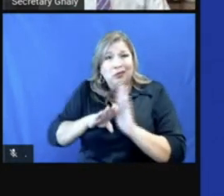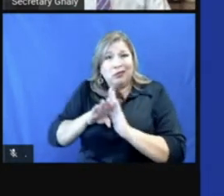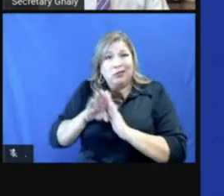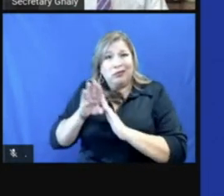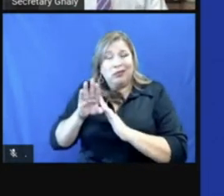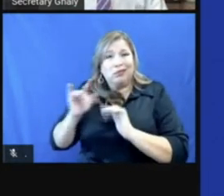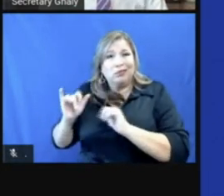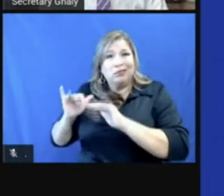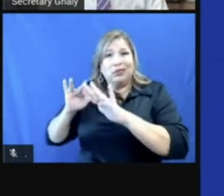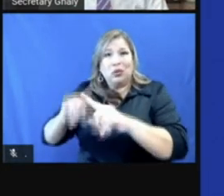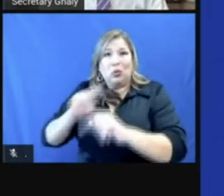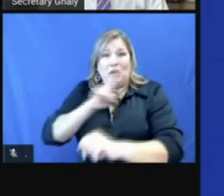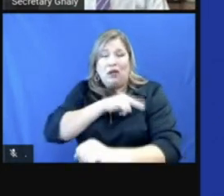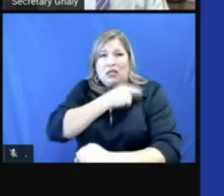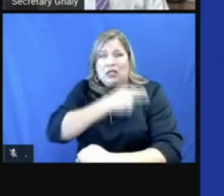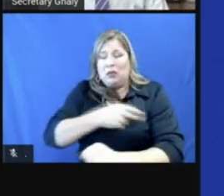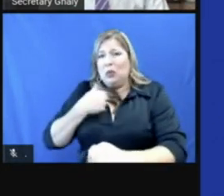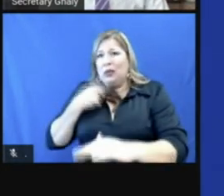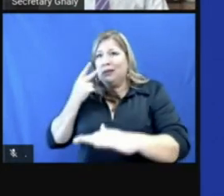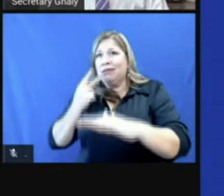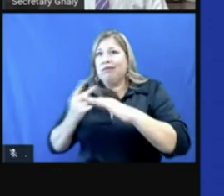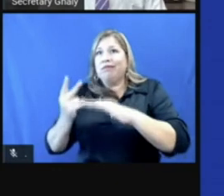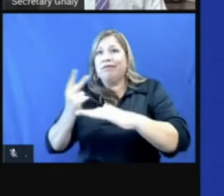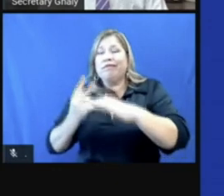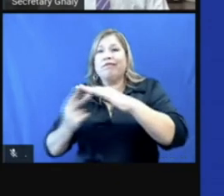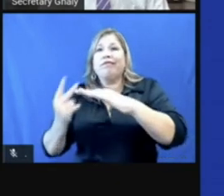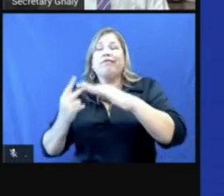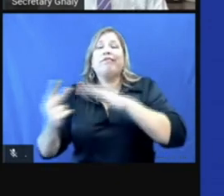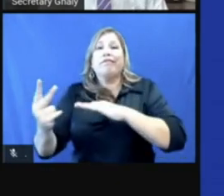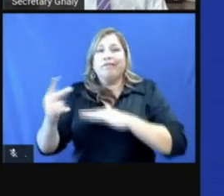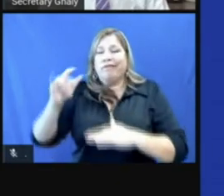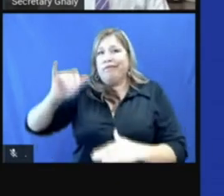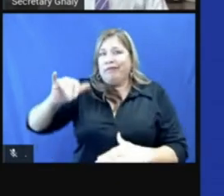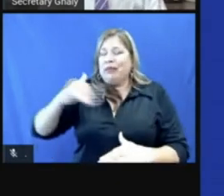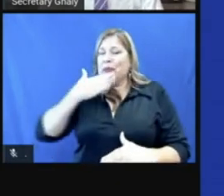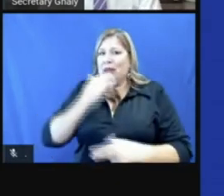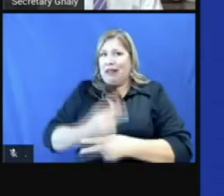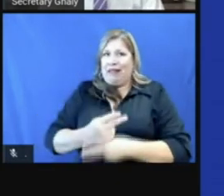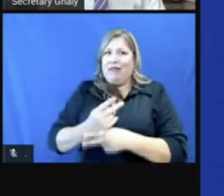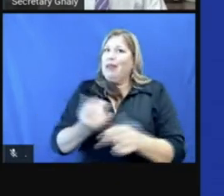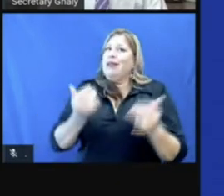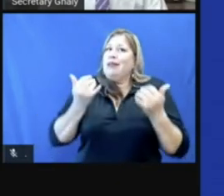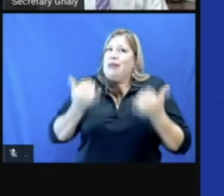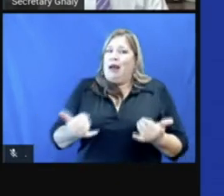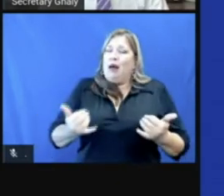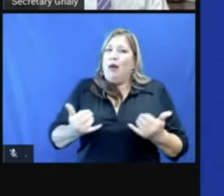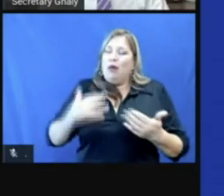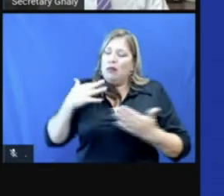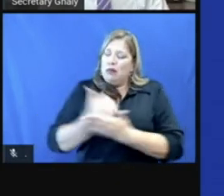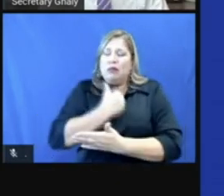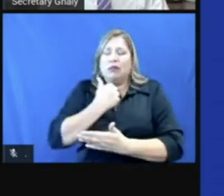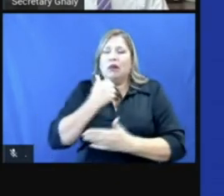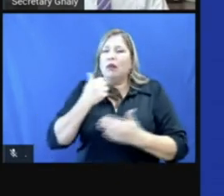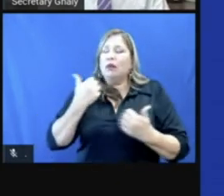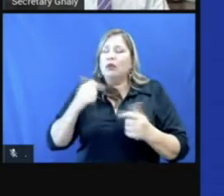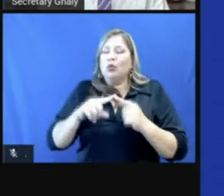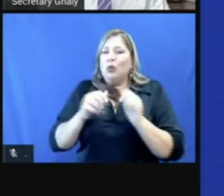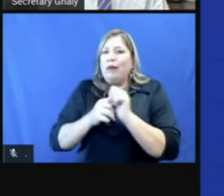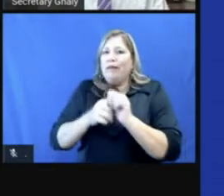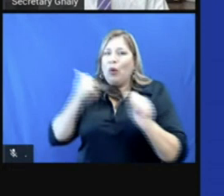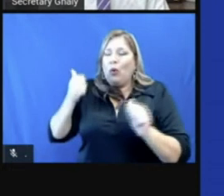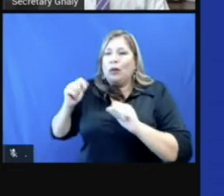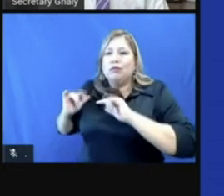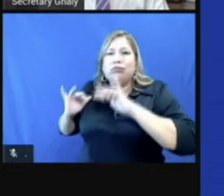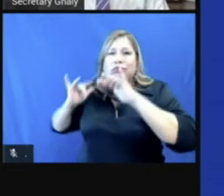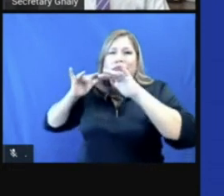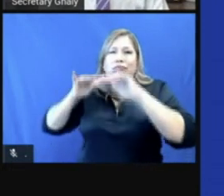what the next 2 to 3 weeks looks like. And that helps us make decisions now so we can avoid some of those big surges in the